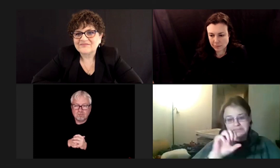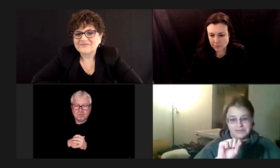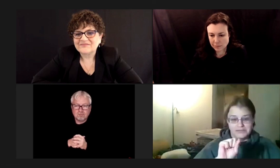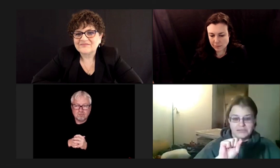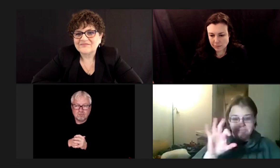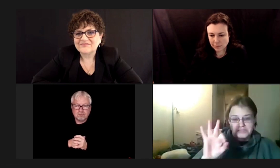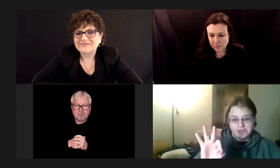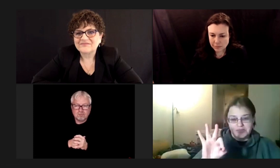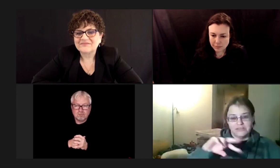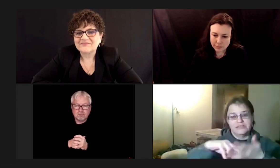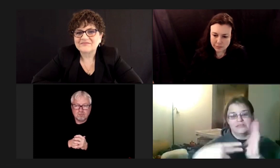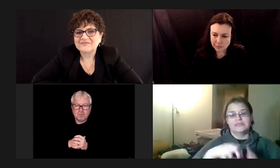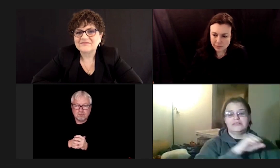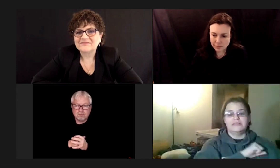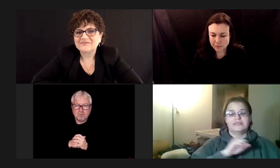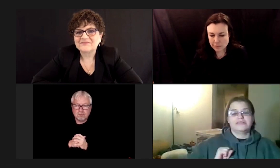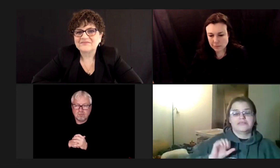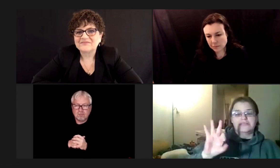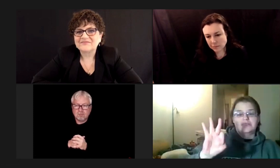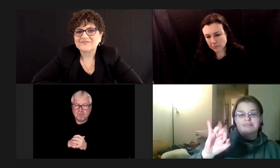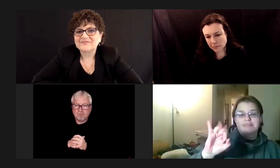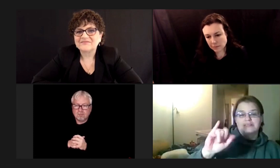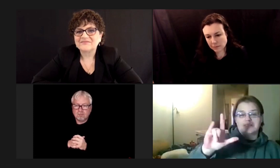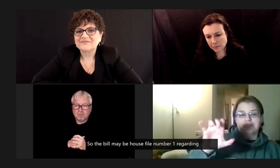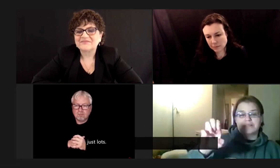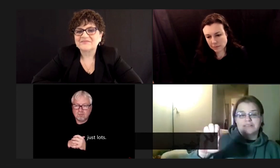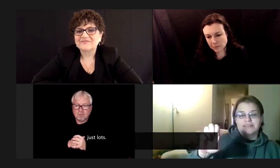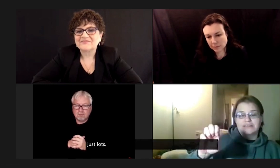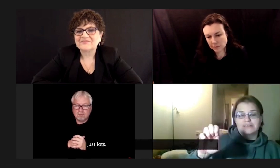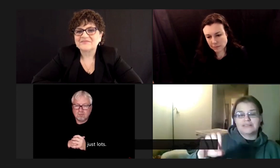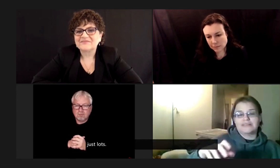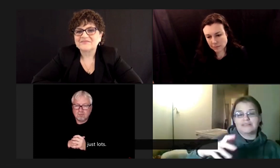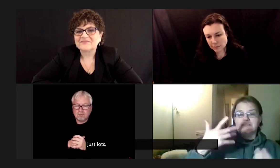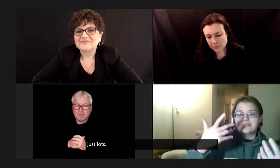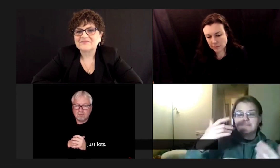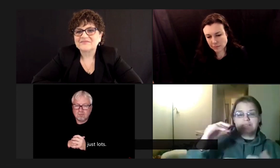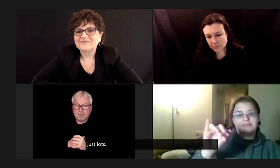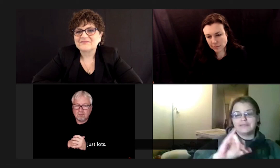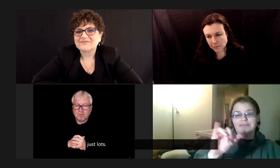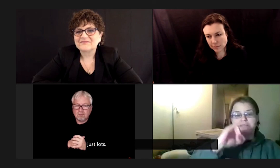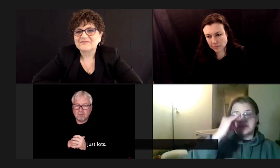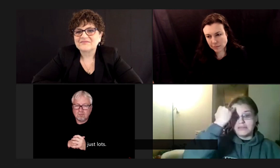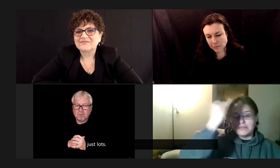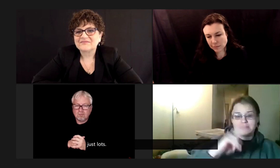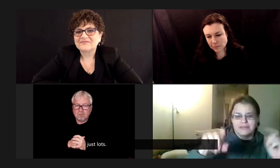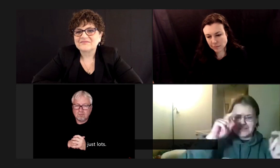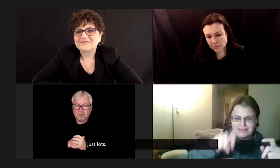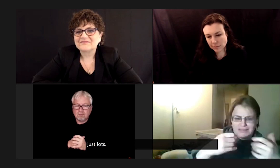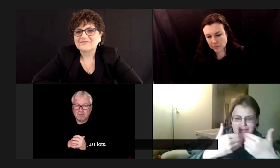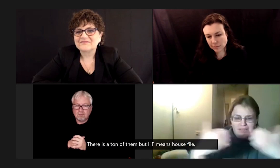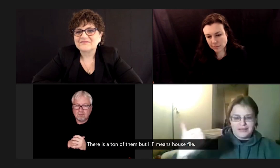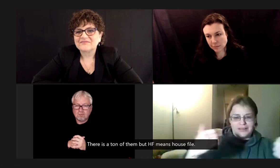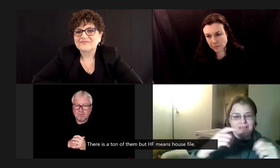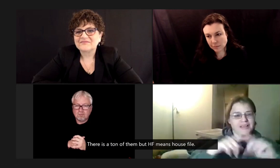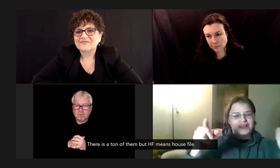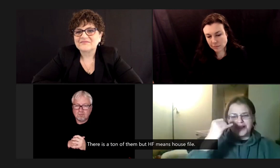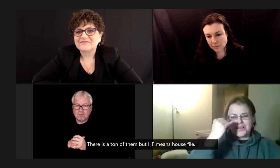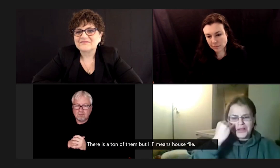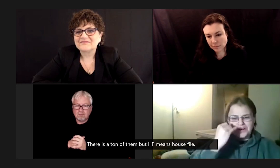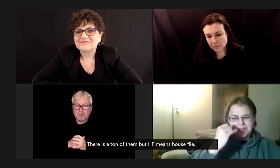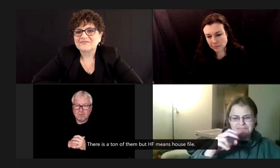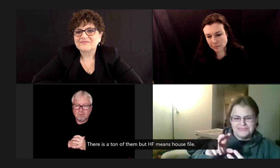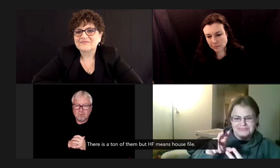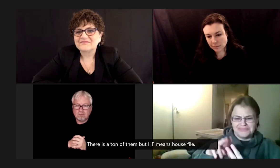there's just lots. There's a ton of them, but HF means House file. And